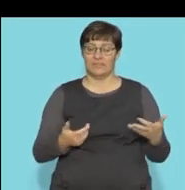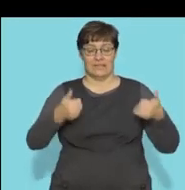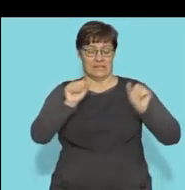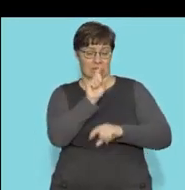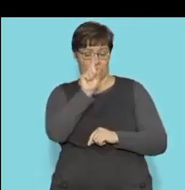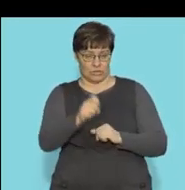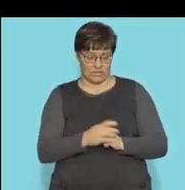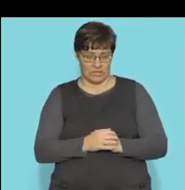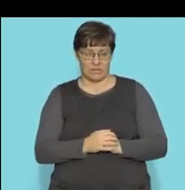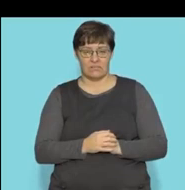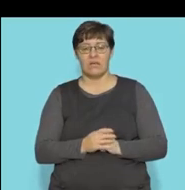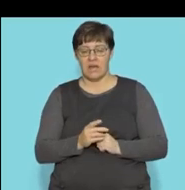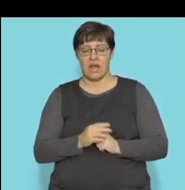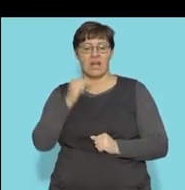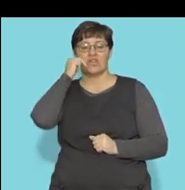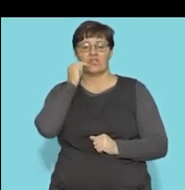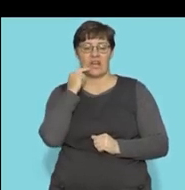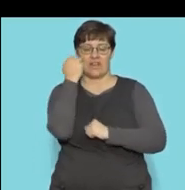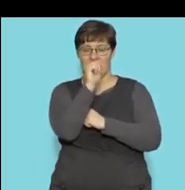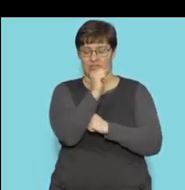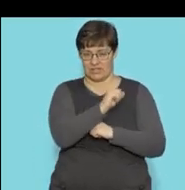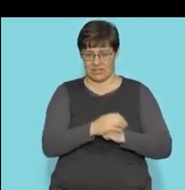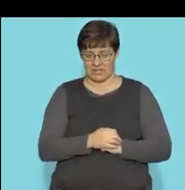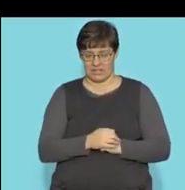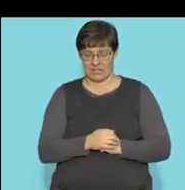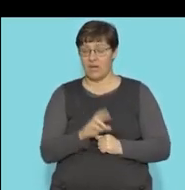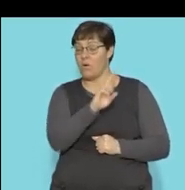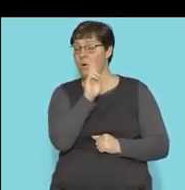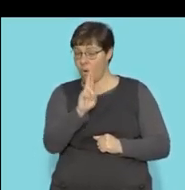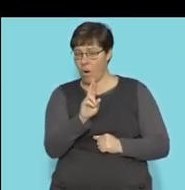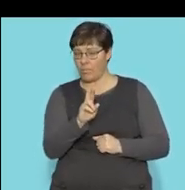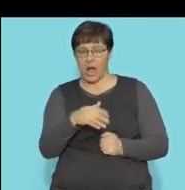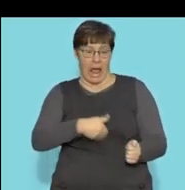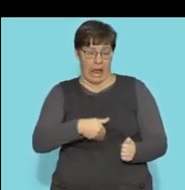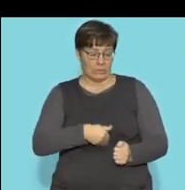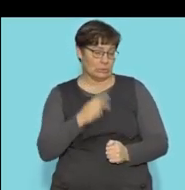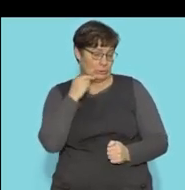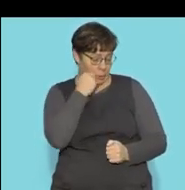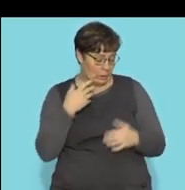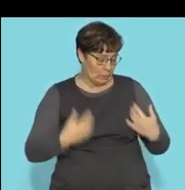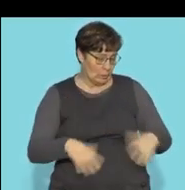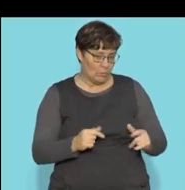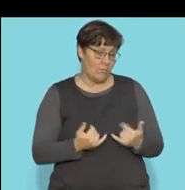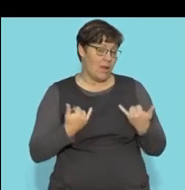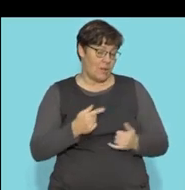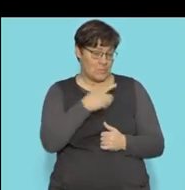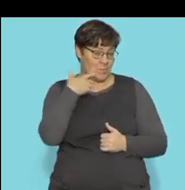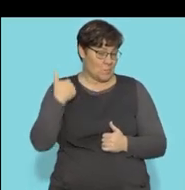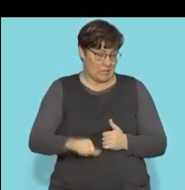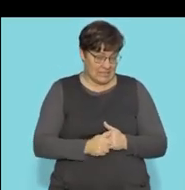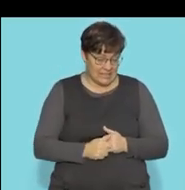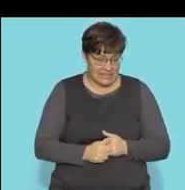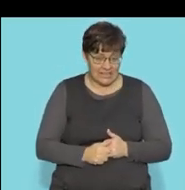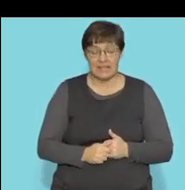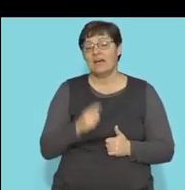So the next question has given us a chocolate factory, and I hope that this example doesn't make you all too hungry, because chocolate would be great